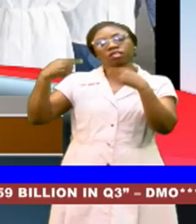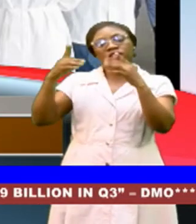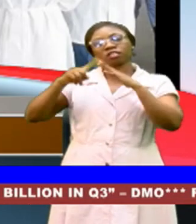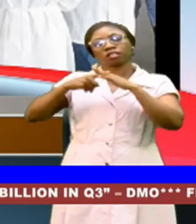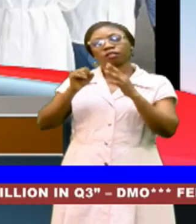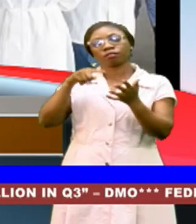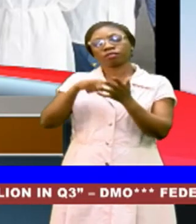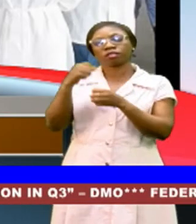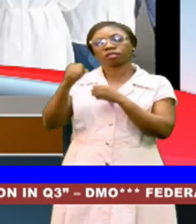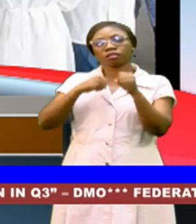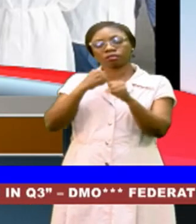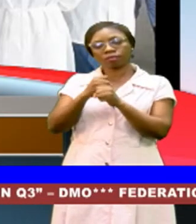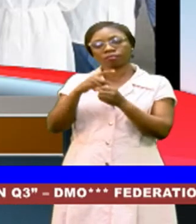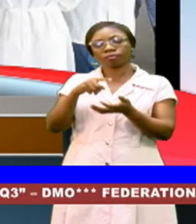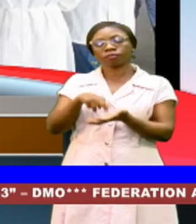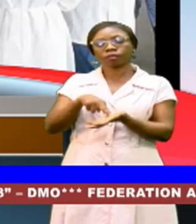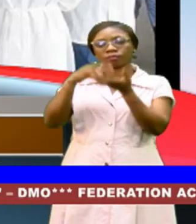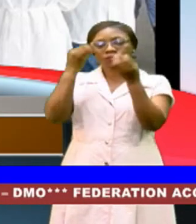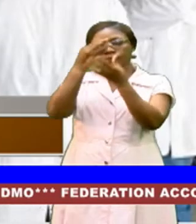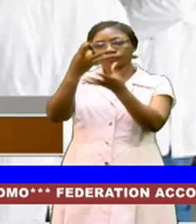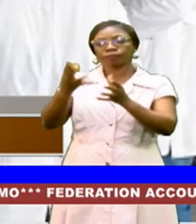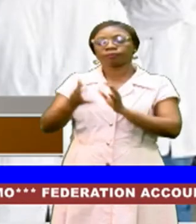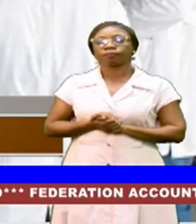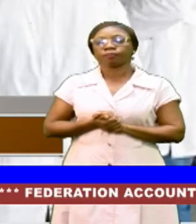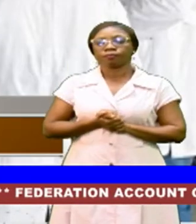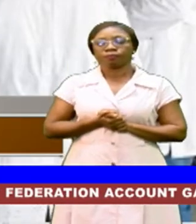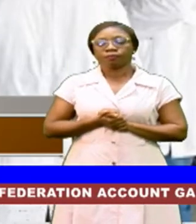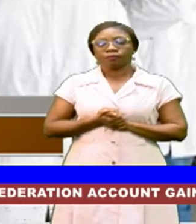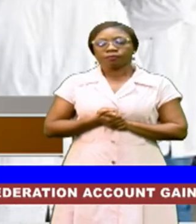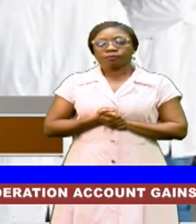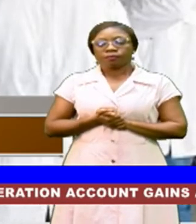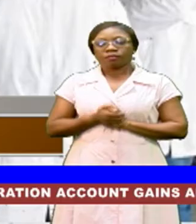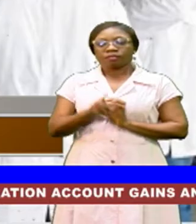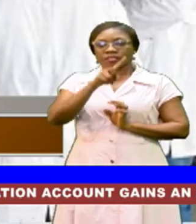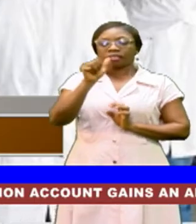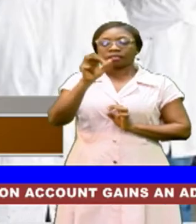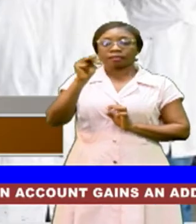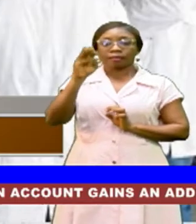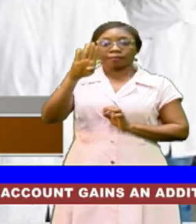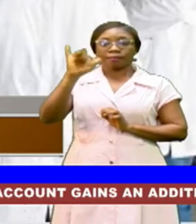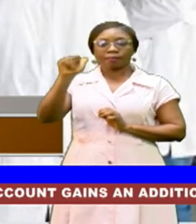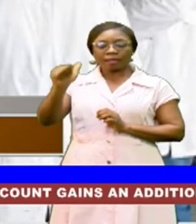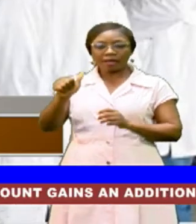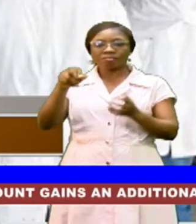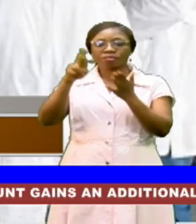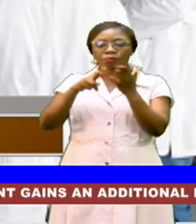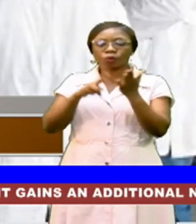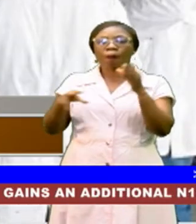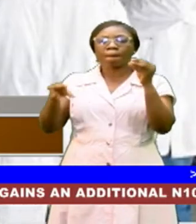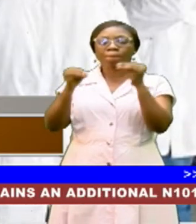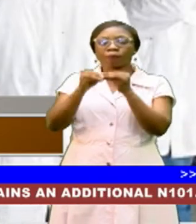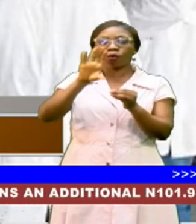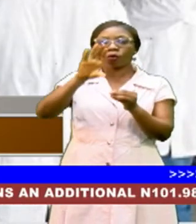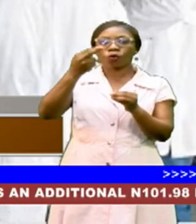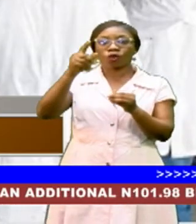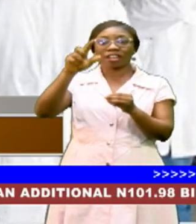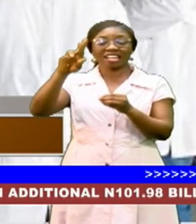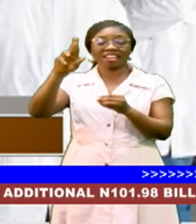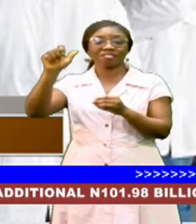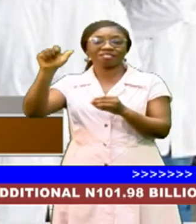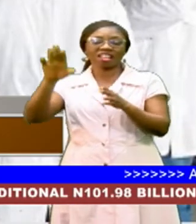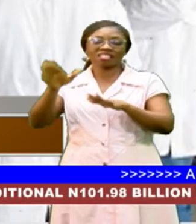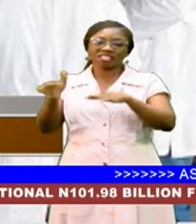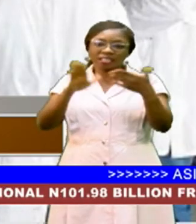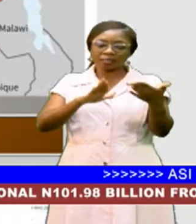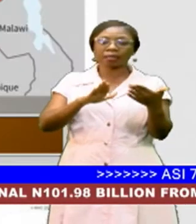year. Justin Bemunyi reports. Zambia has reported more cholera deaths as it battles the